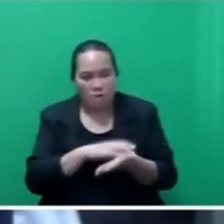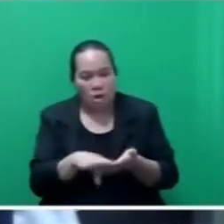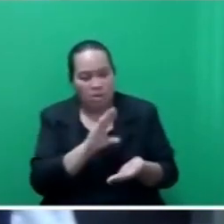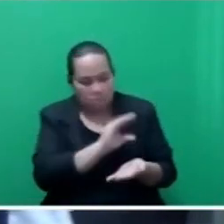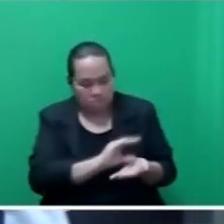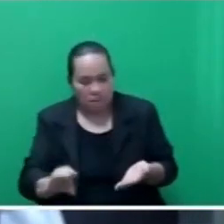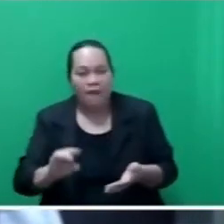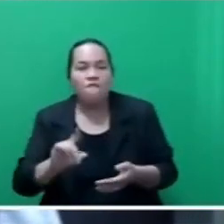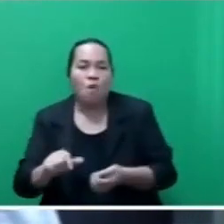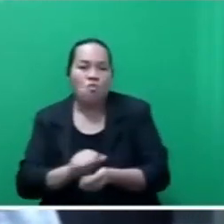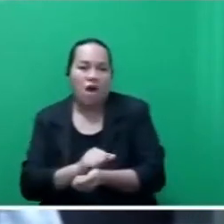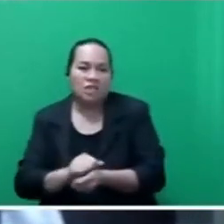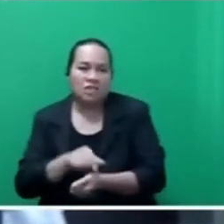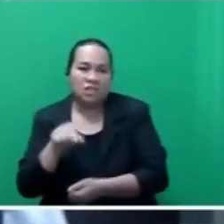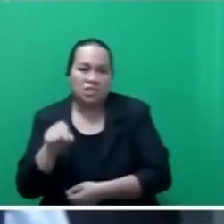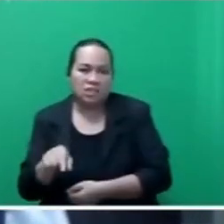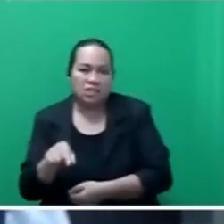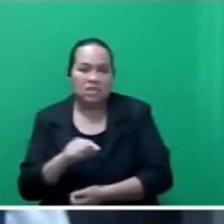WASH.